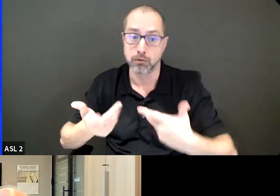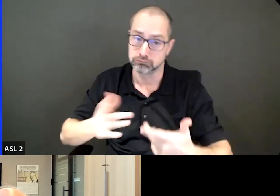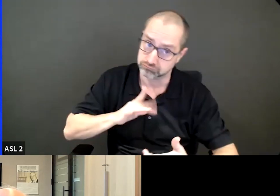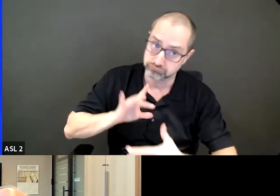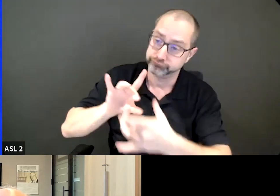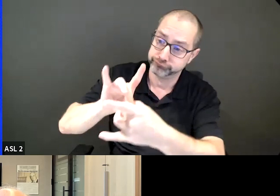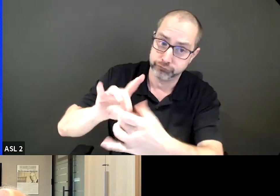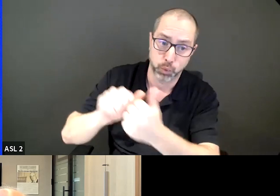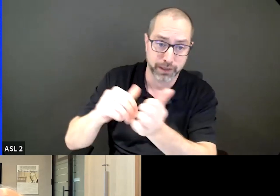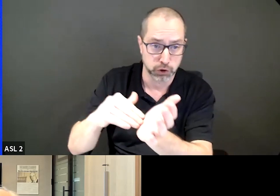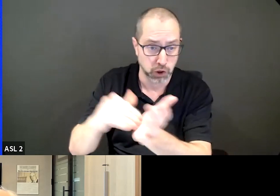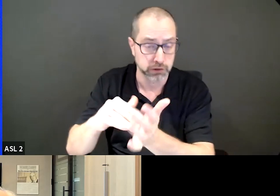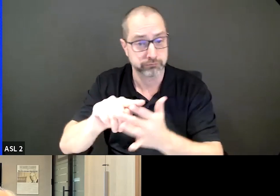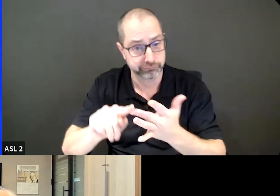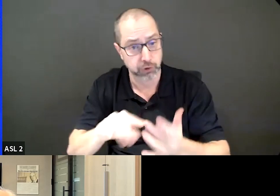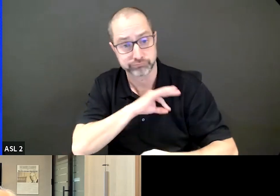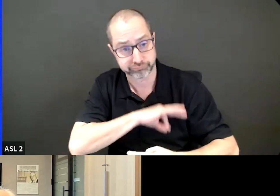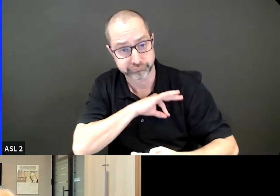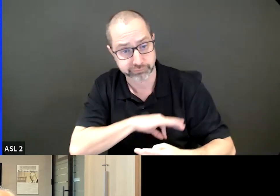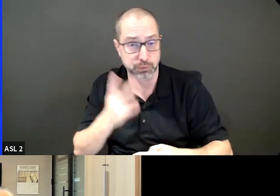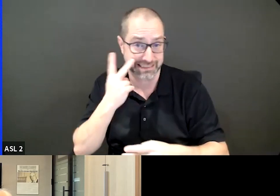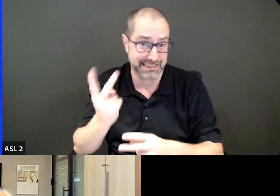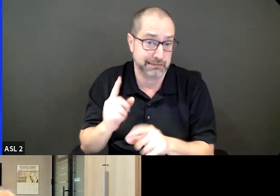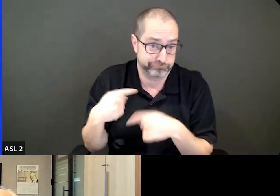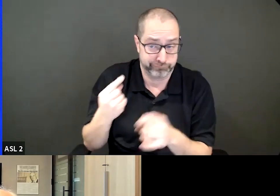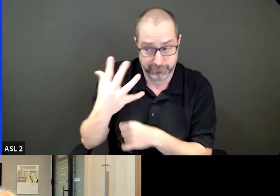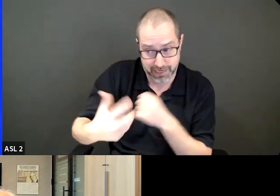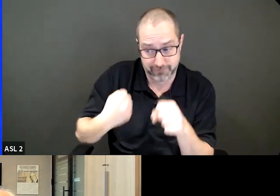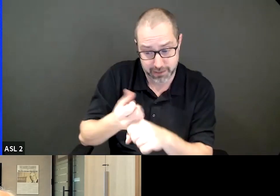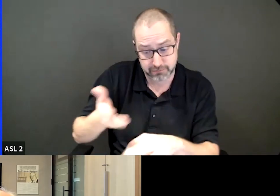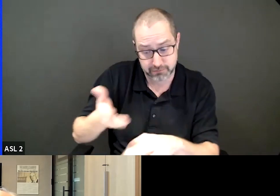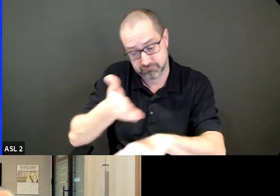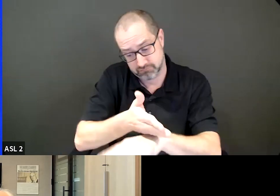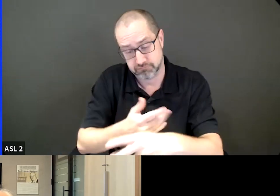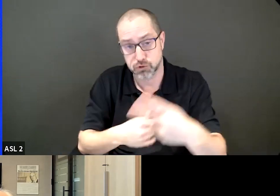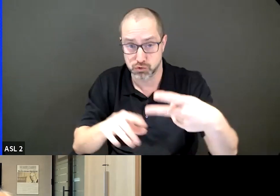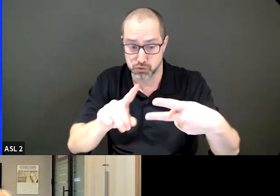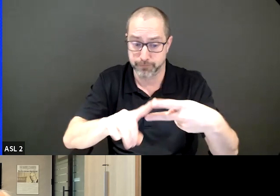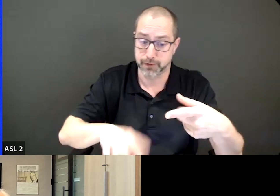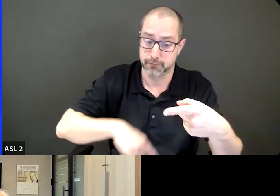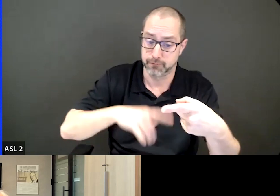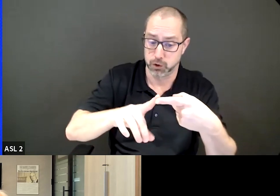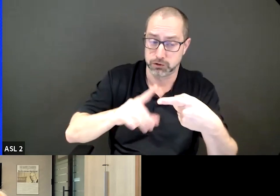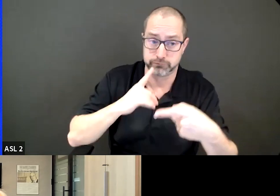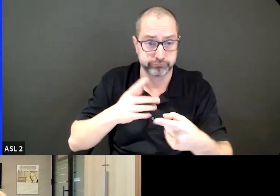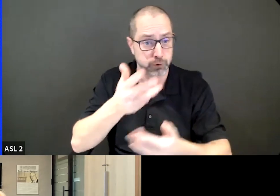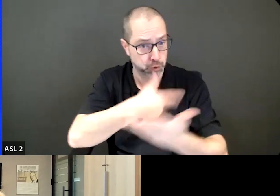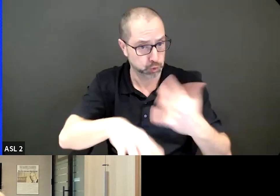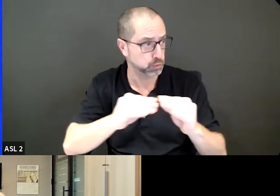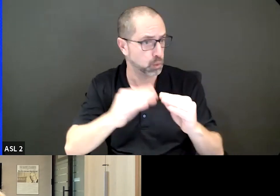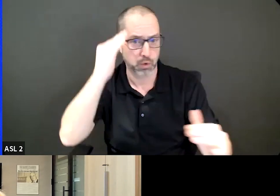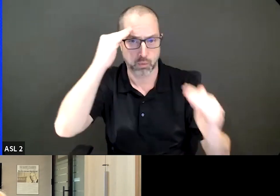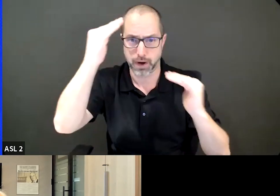in two ways that we've seen significant progress in the last 5 years. The first is that there's a growing social awareness that